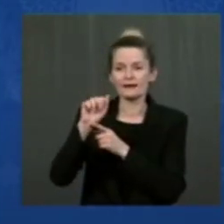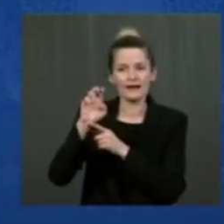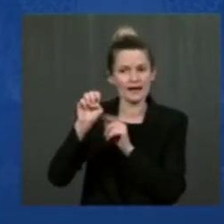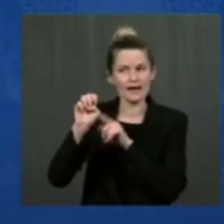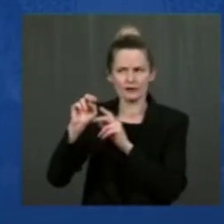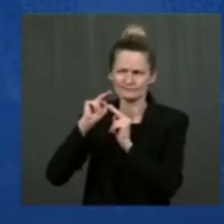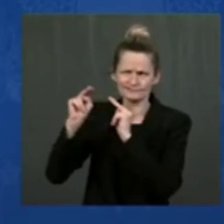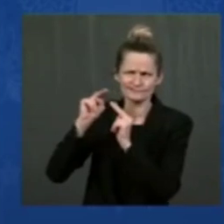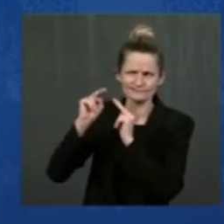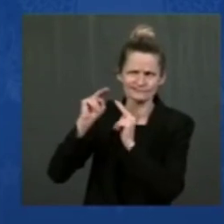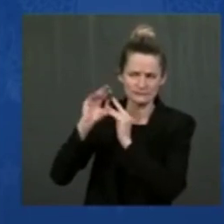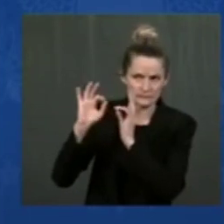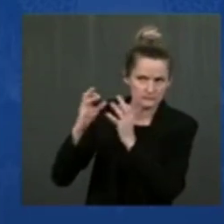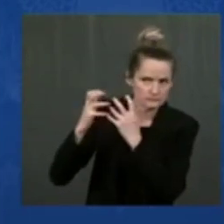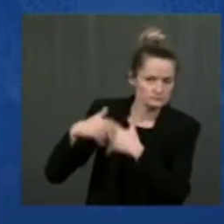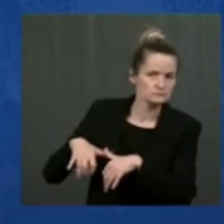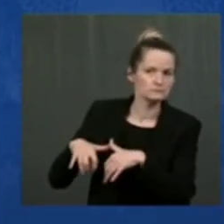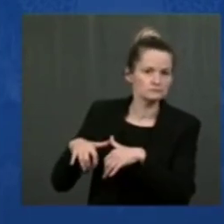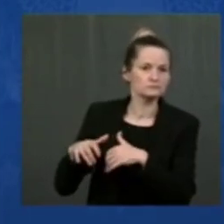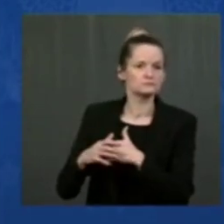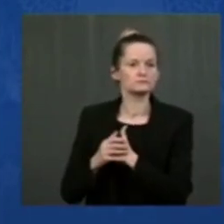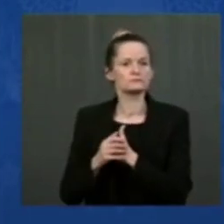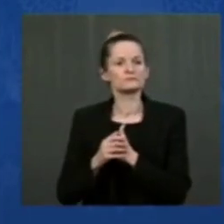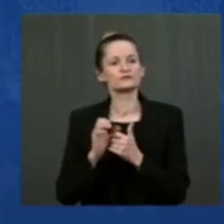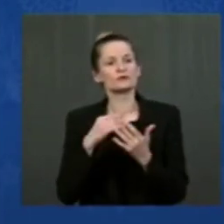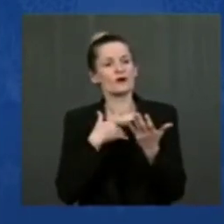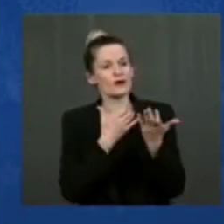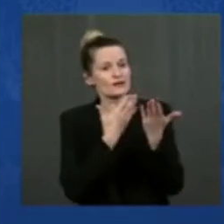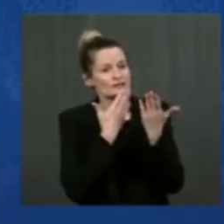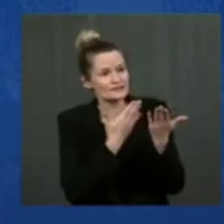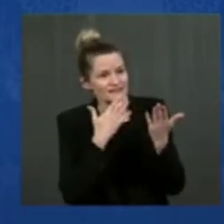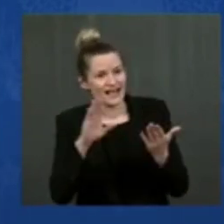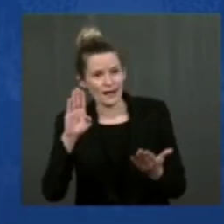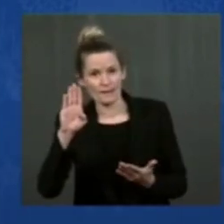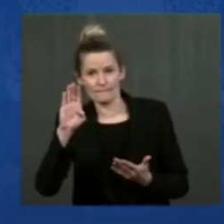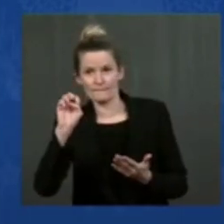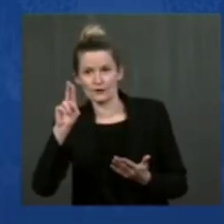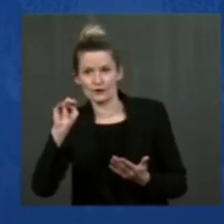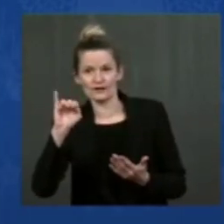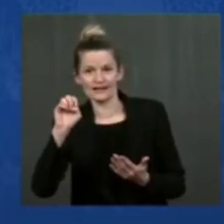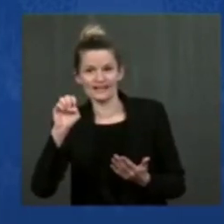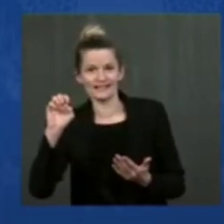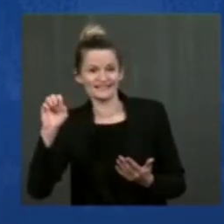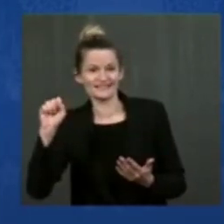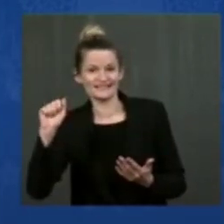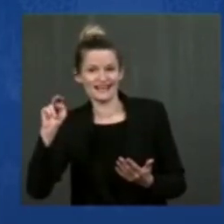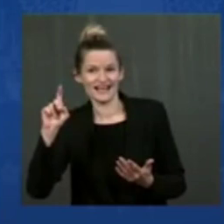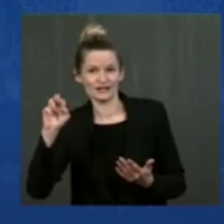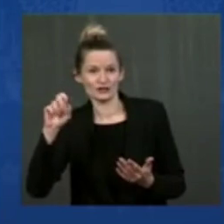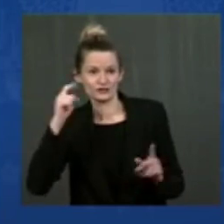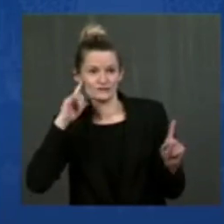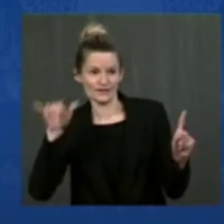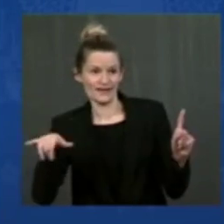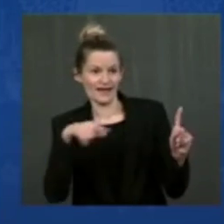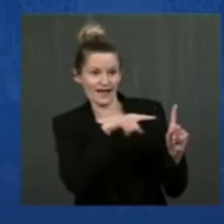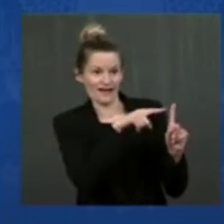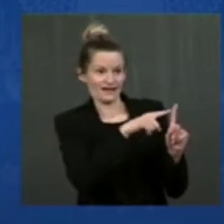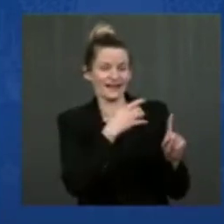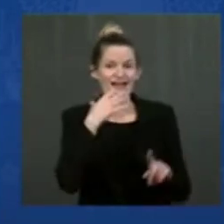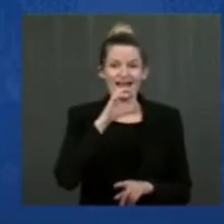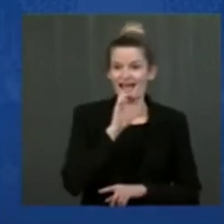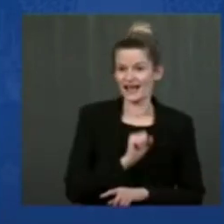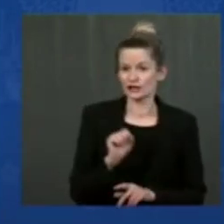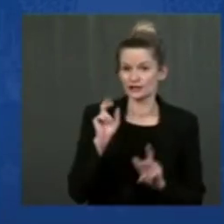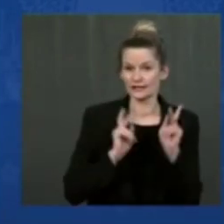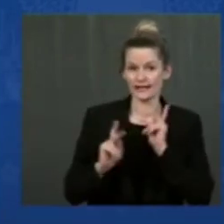this. Making elder care and child care more affordable while improving the pay for home care